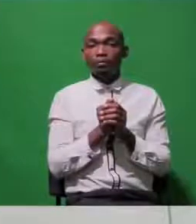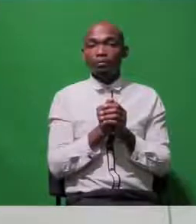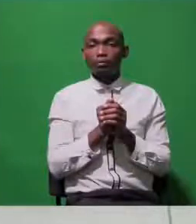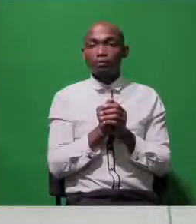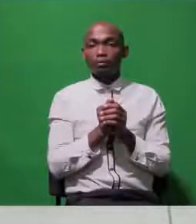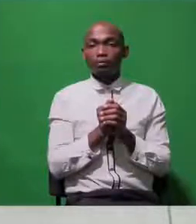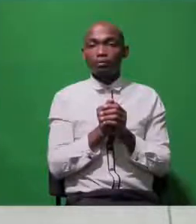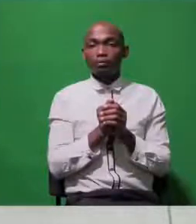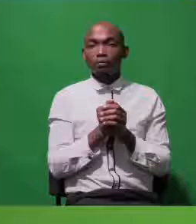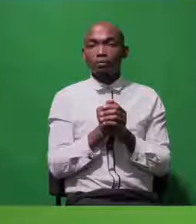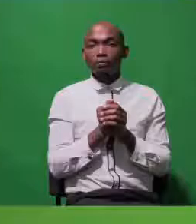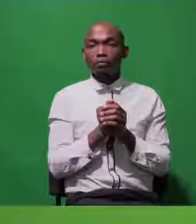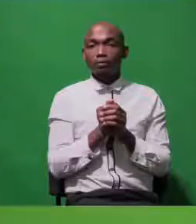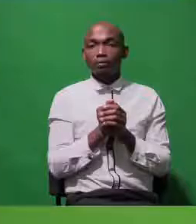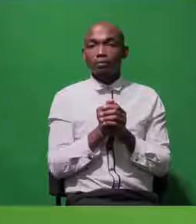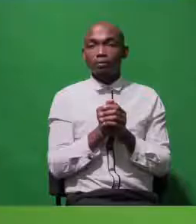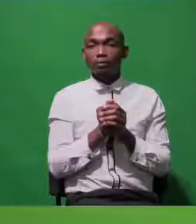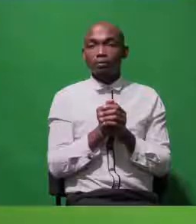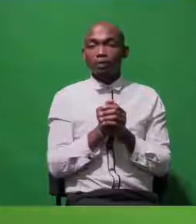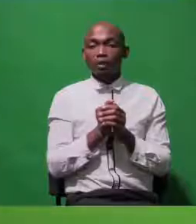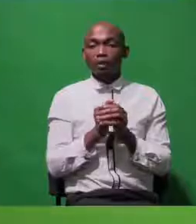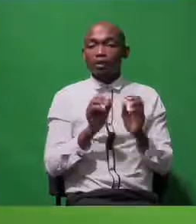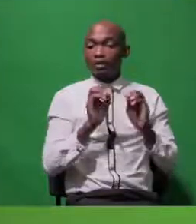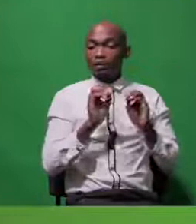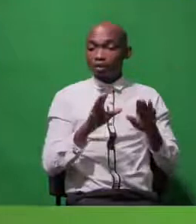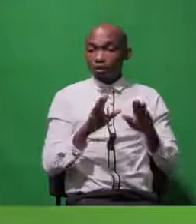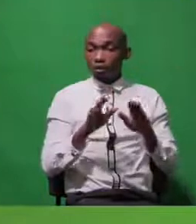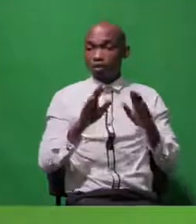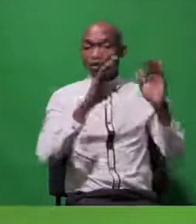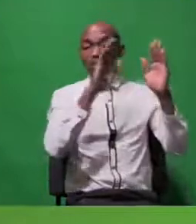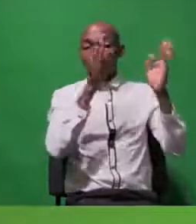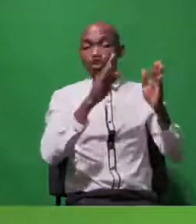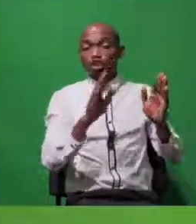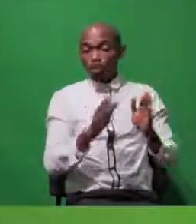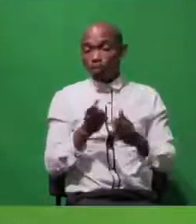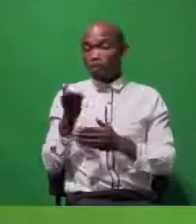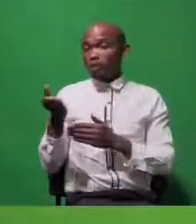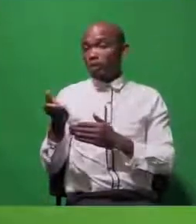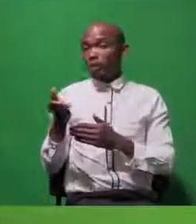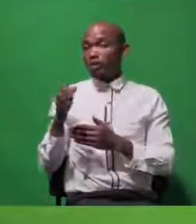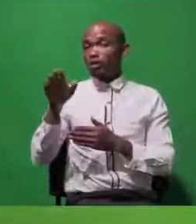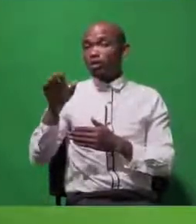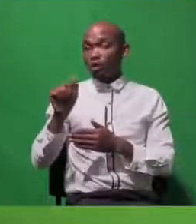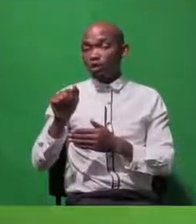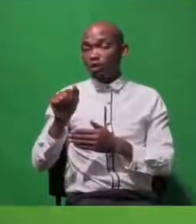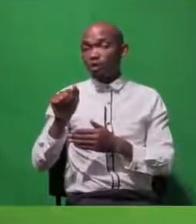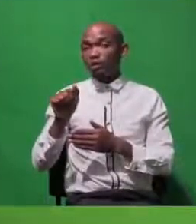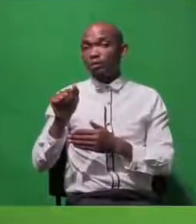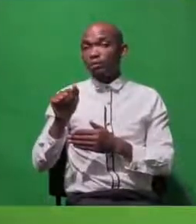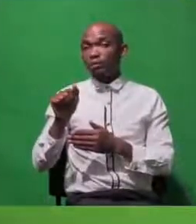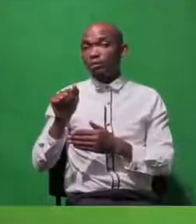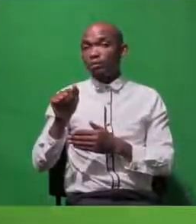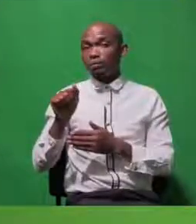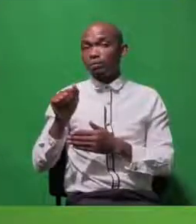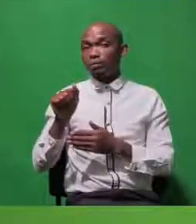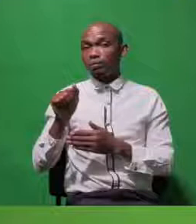And the new shape, or the reflected shape, is called the image. And the